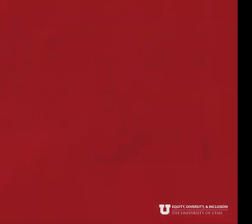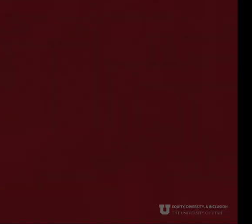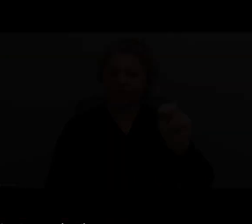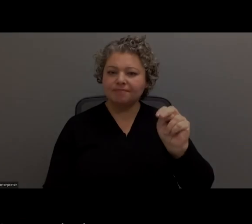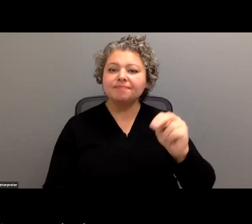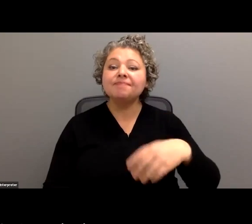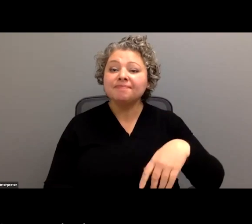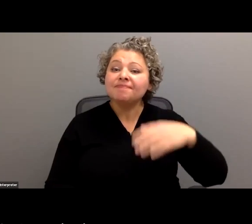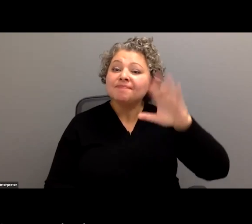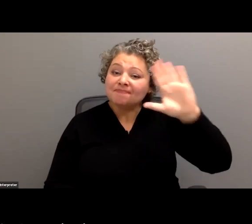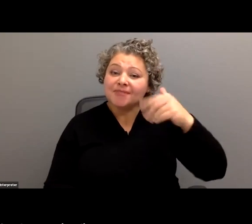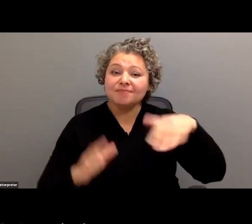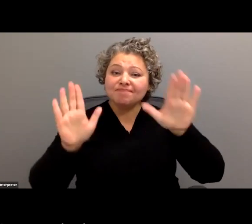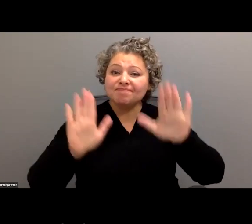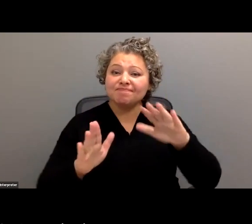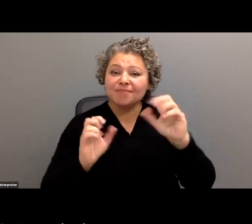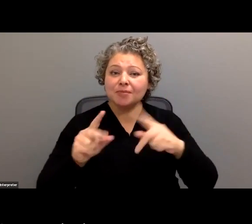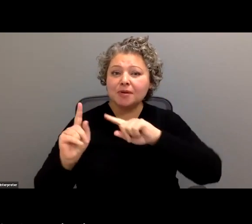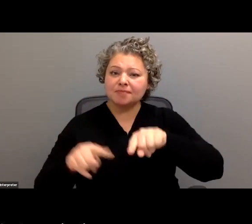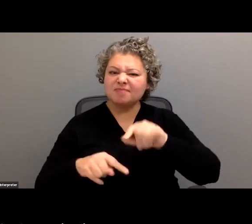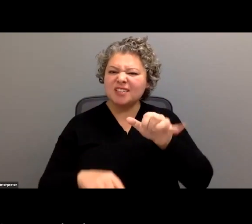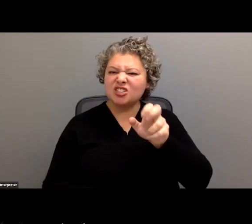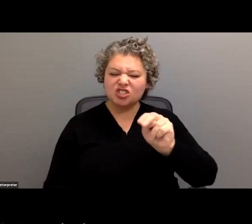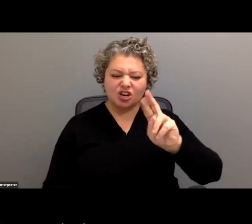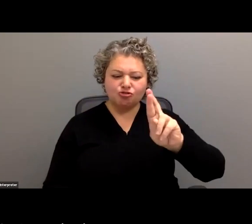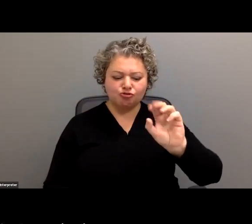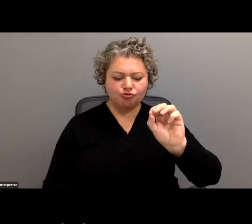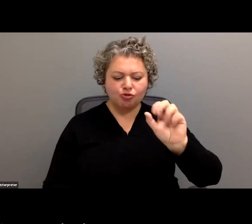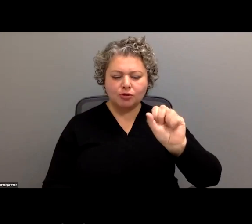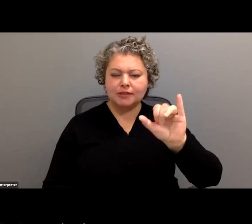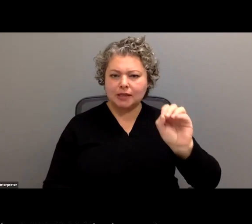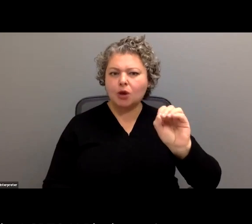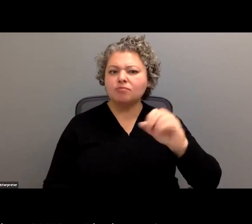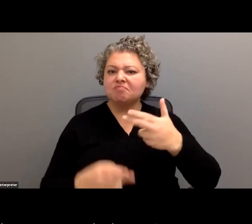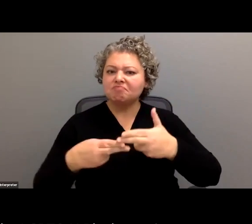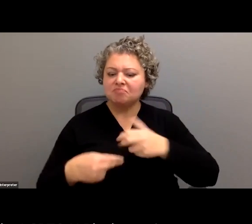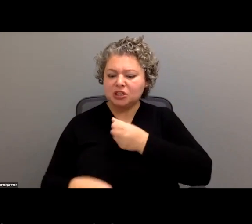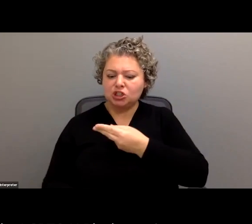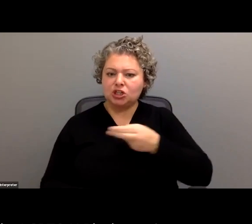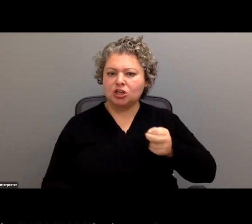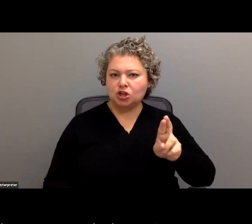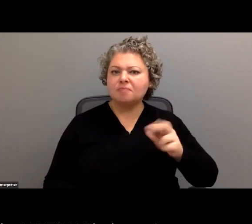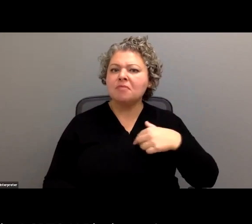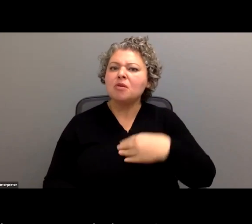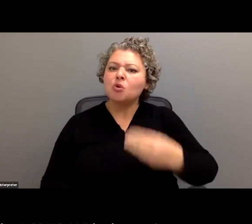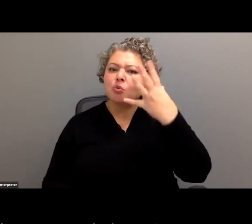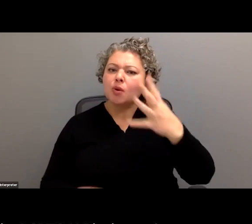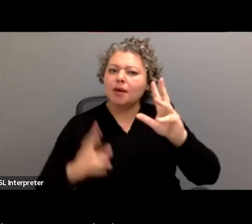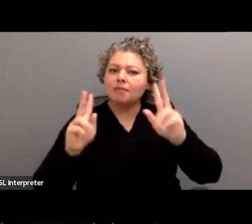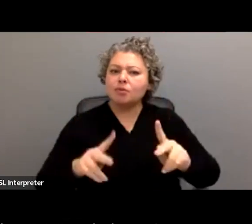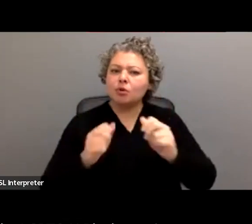you. My name is Jen Rosio. I use she, her pronouns, and I am a white person with a virtual background of